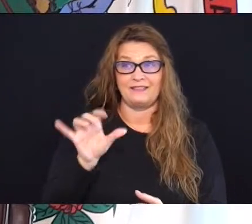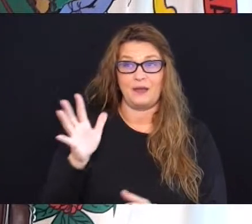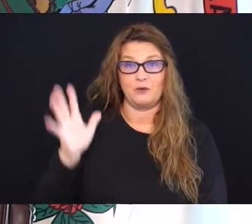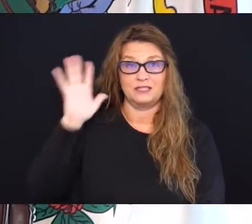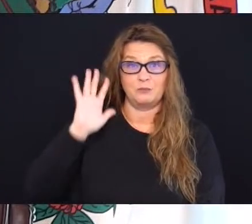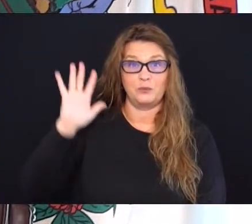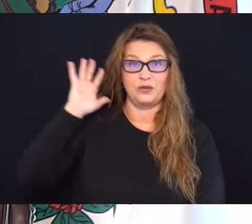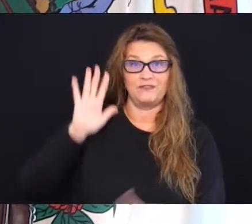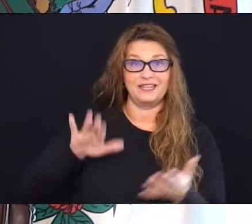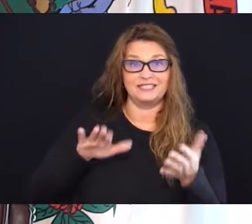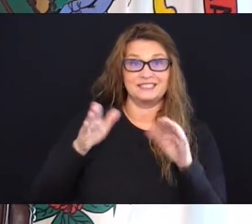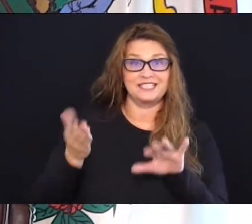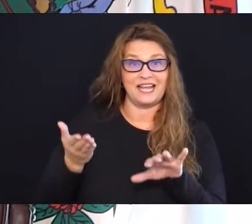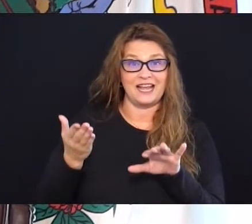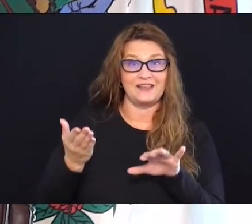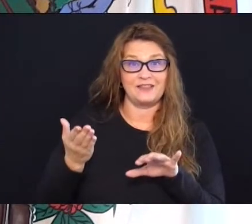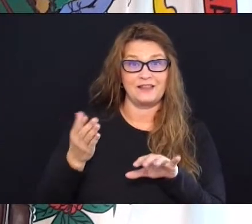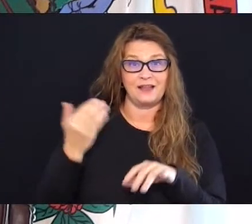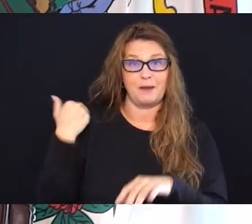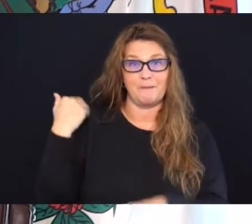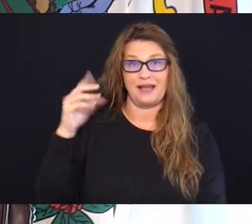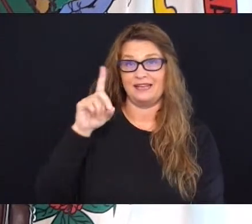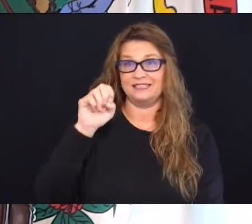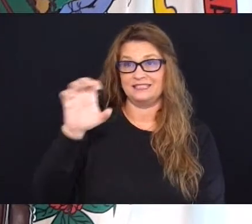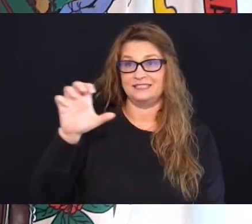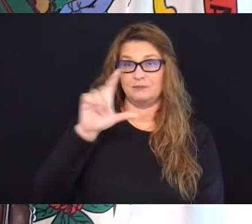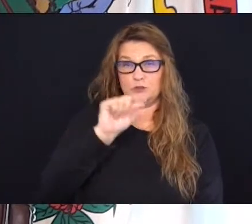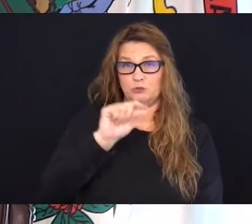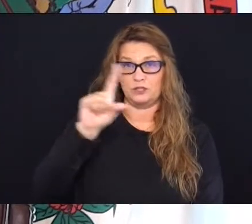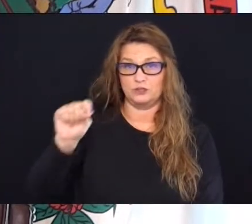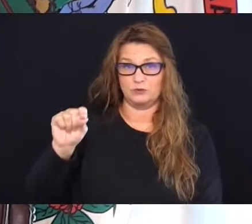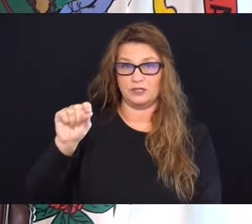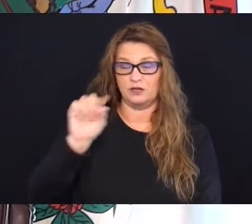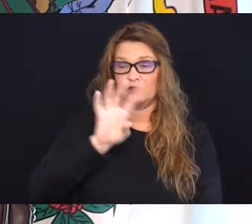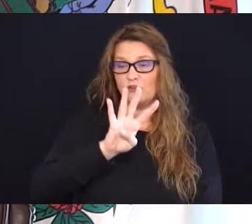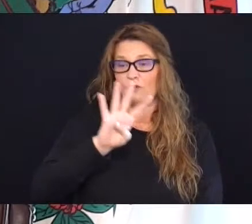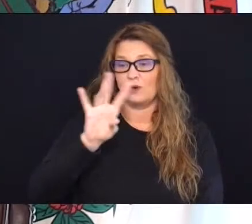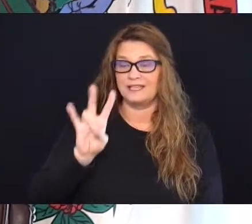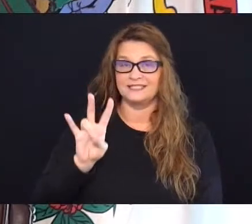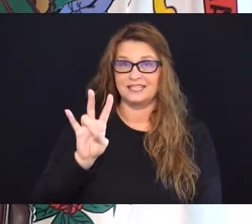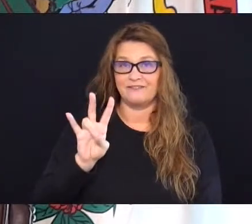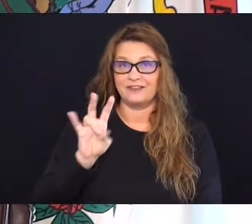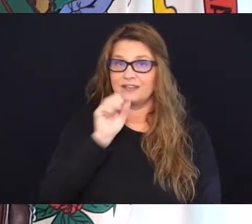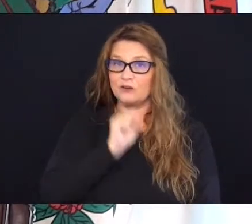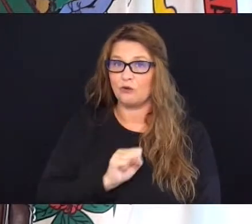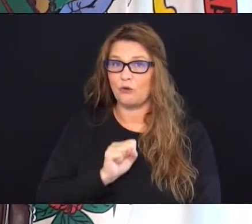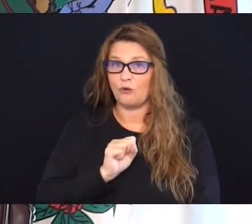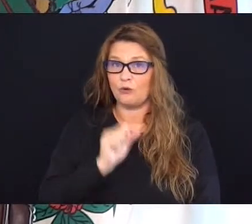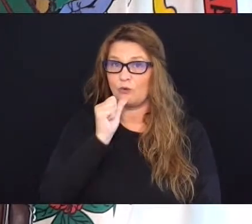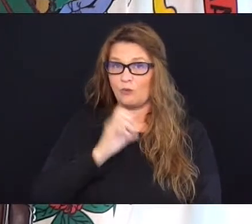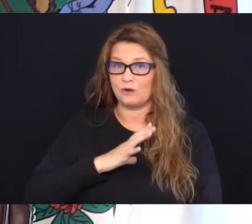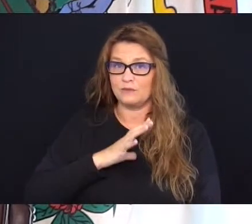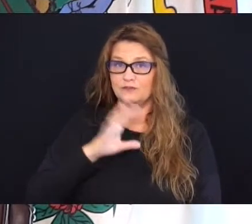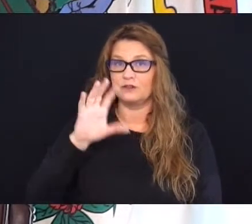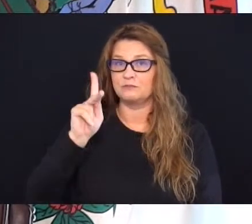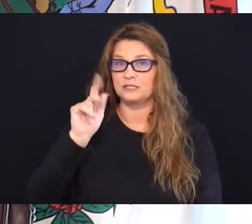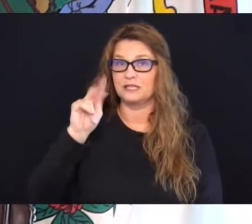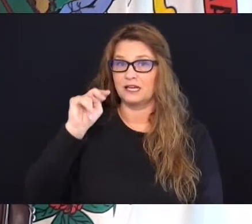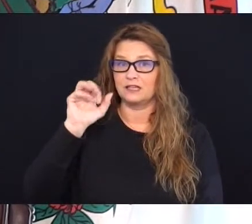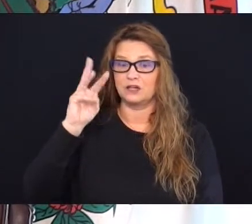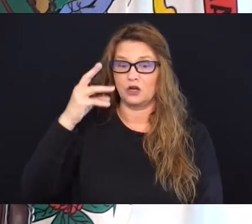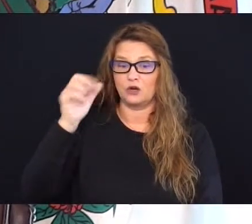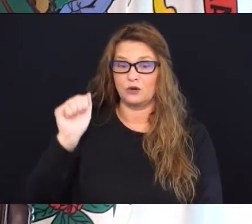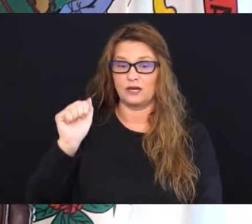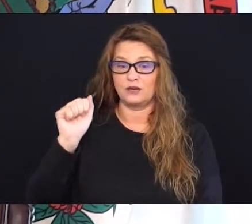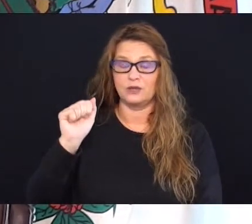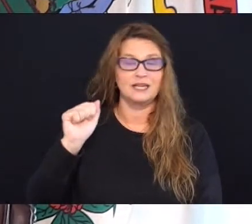was reported in December of 2020. A 47-year-old from Kanawha County was determined not to